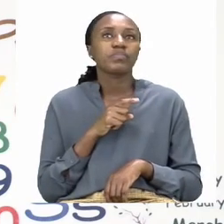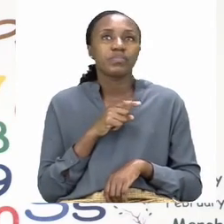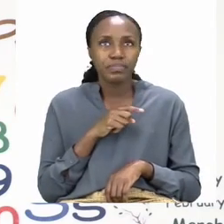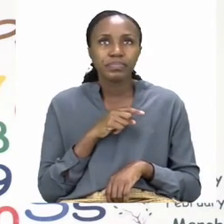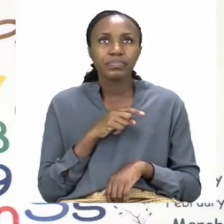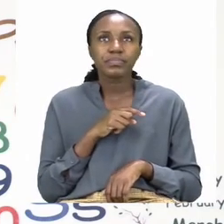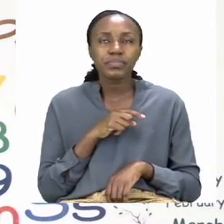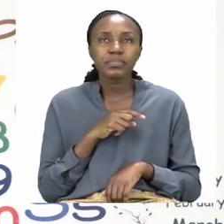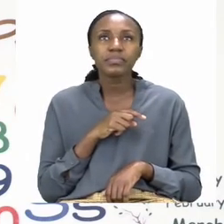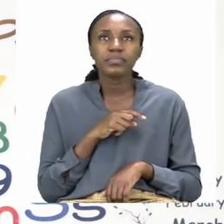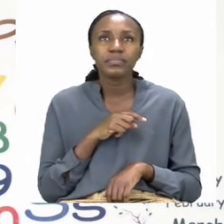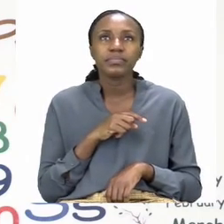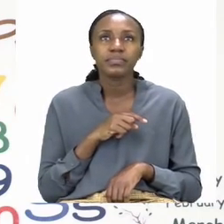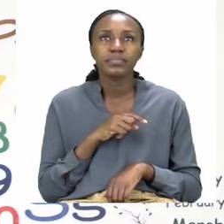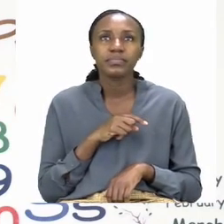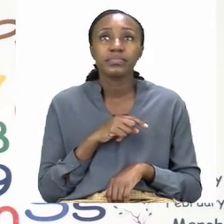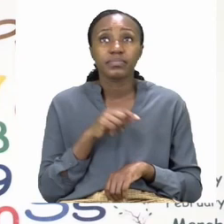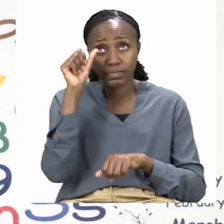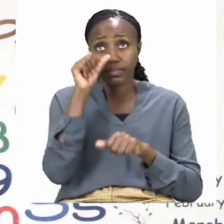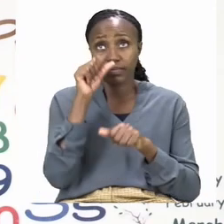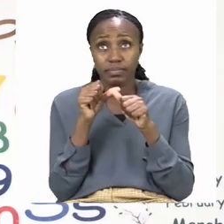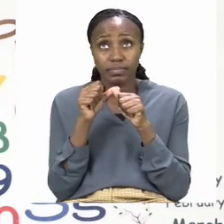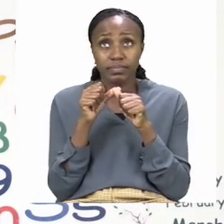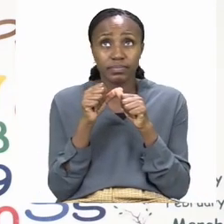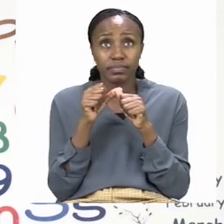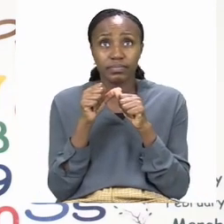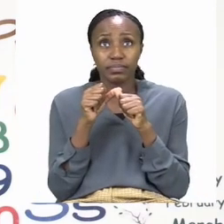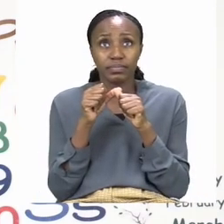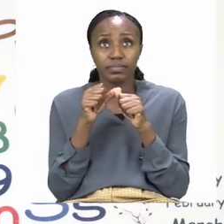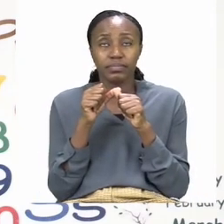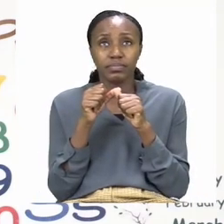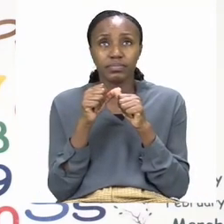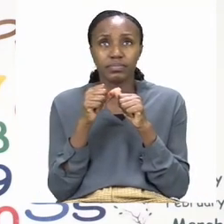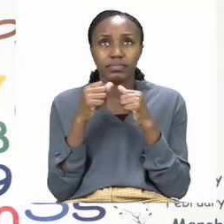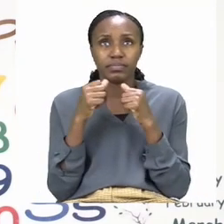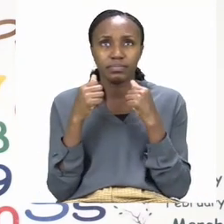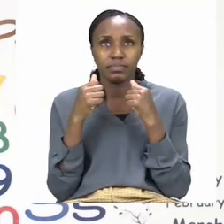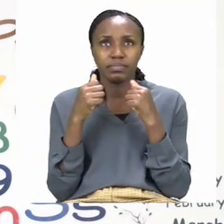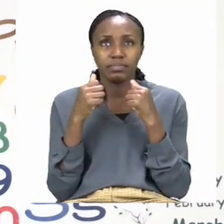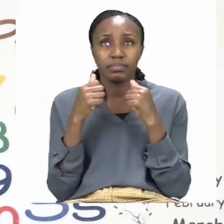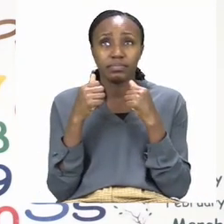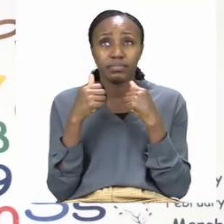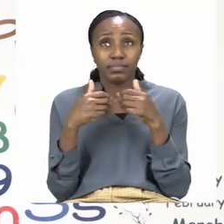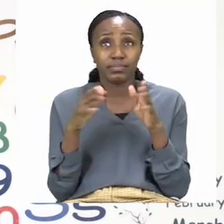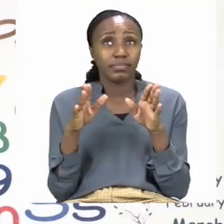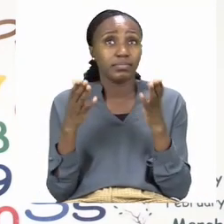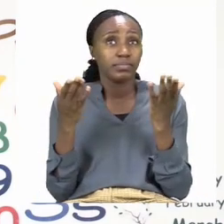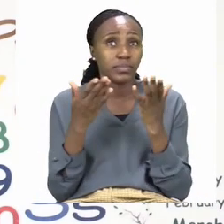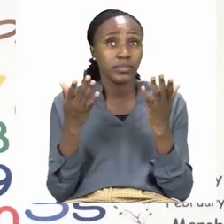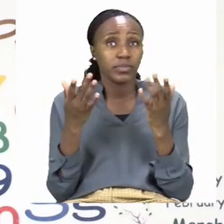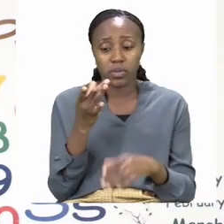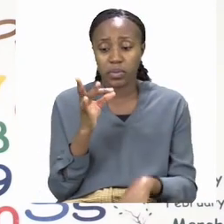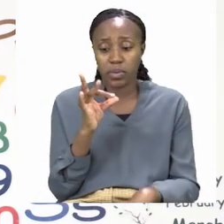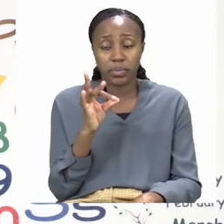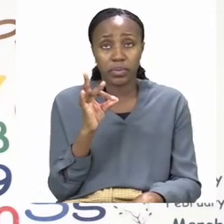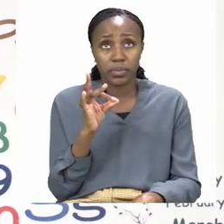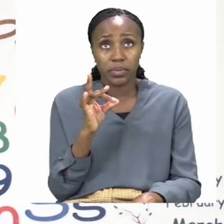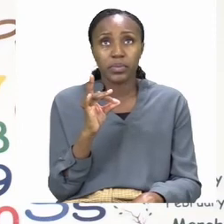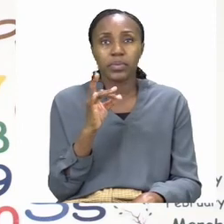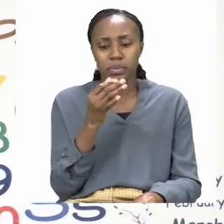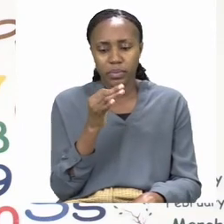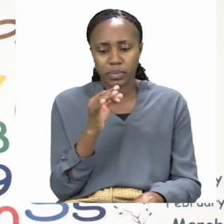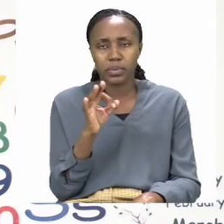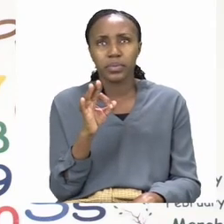and count. Remember, we start or count after 8. So then we say